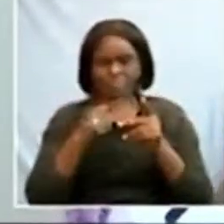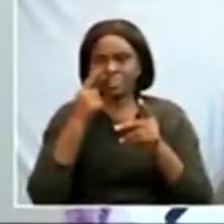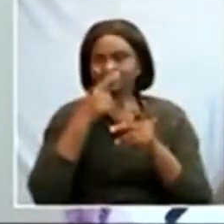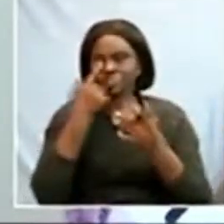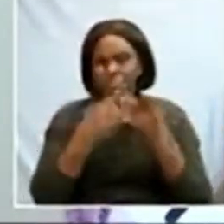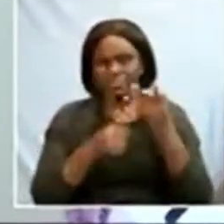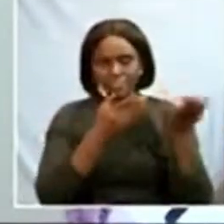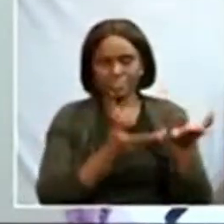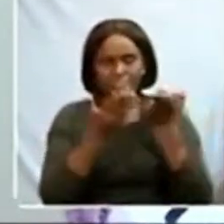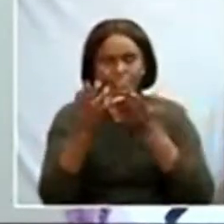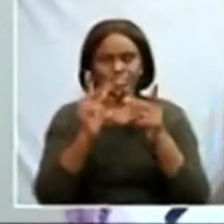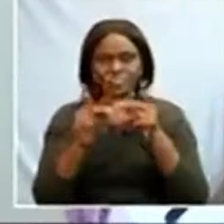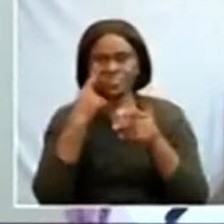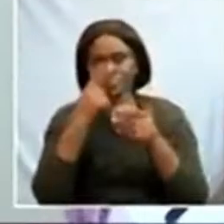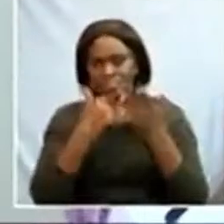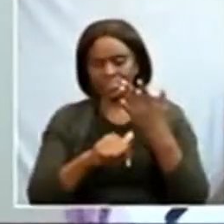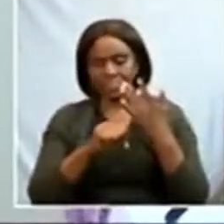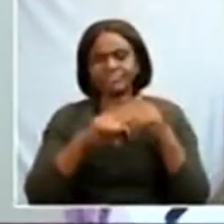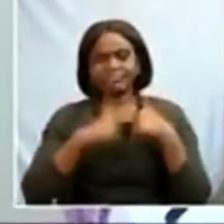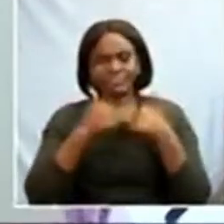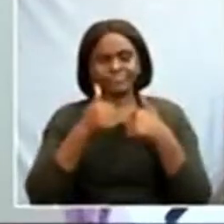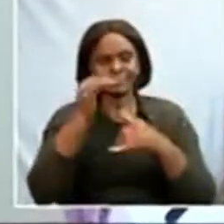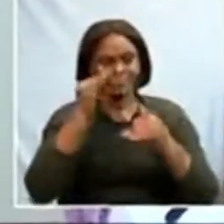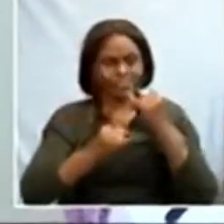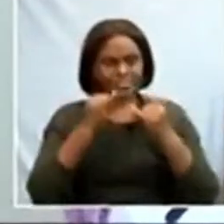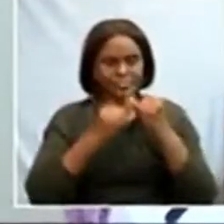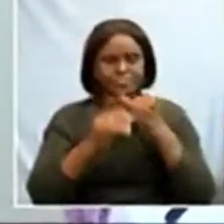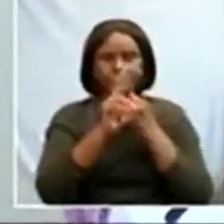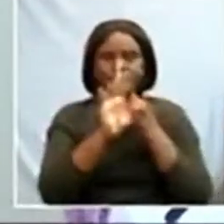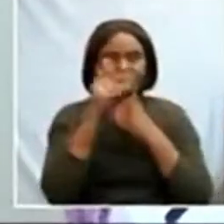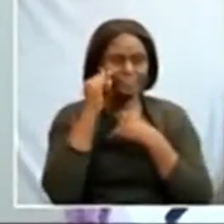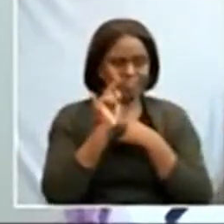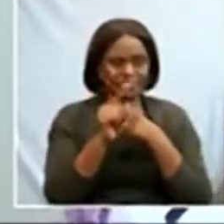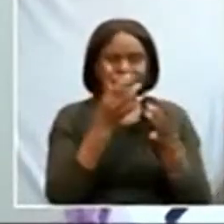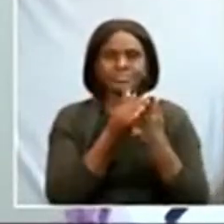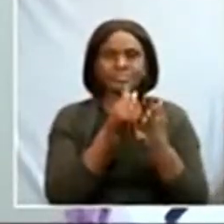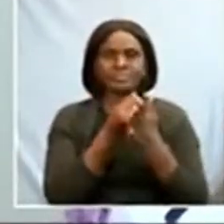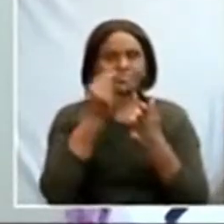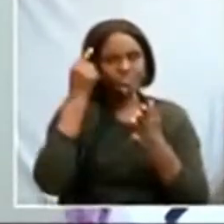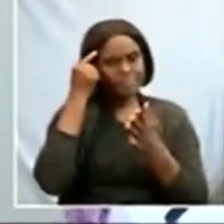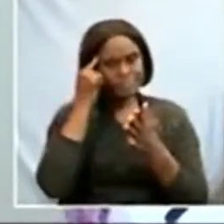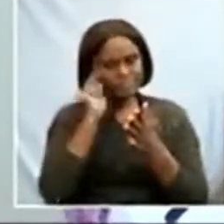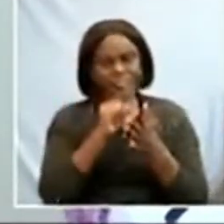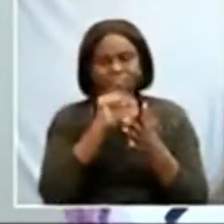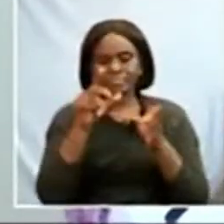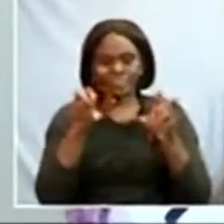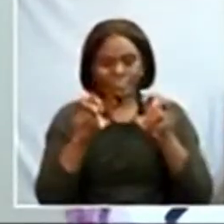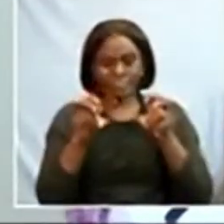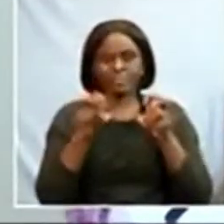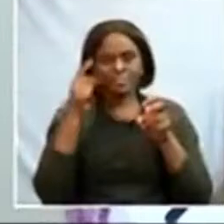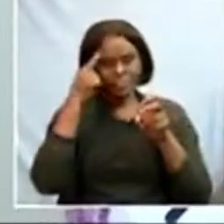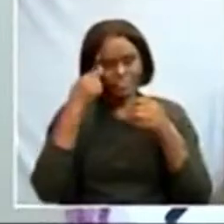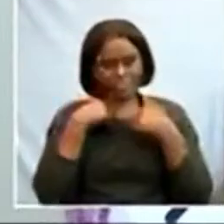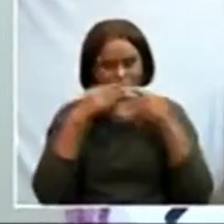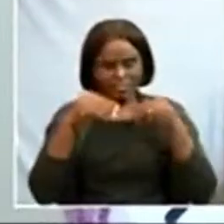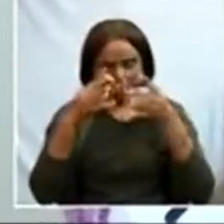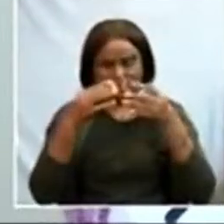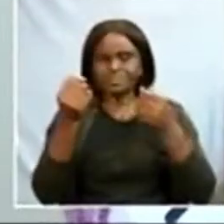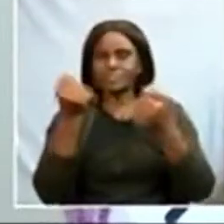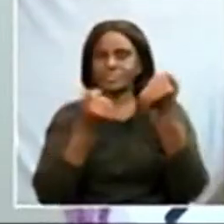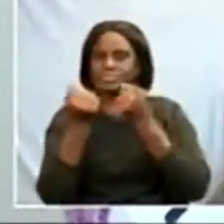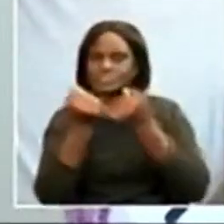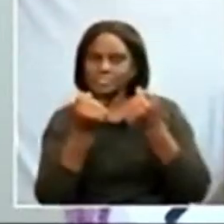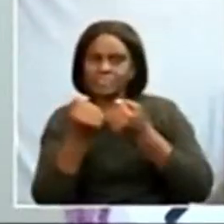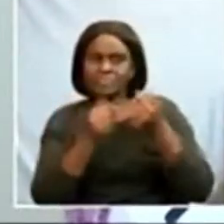supposed to deliver, the people that are the end users of these monies. Government is not selfish. Government has given out a vehicle,